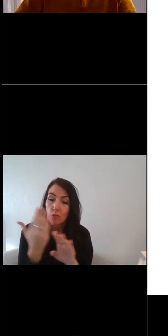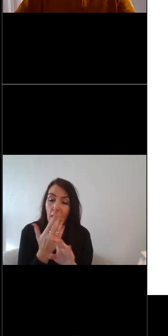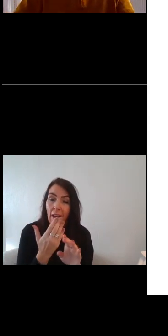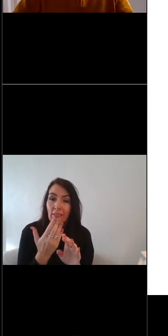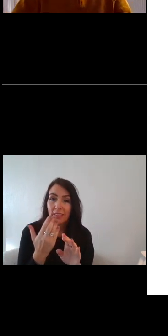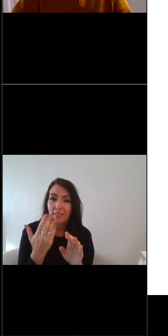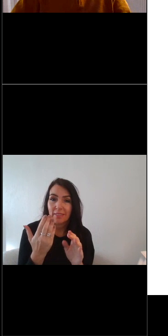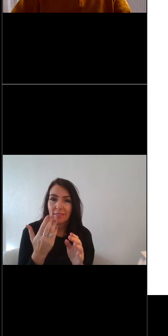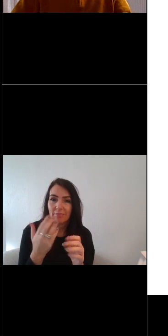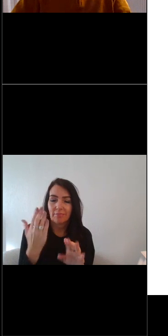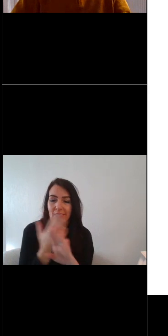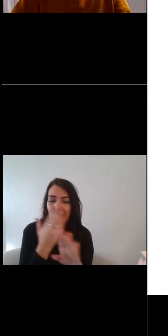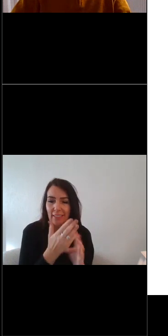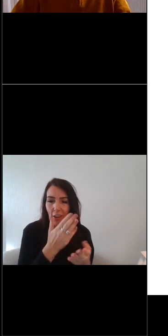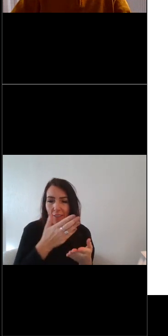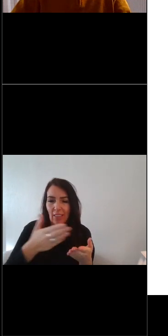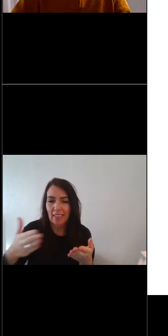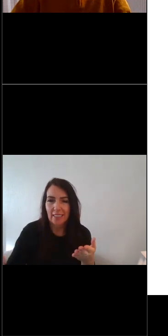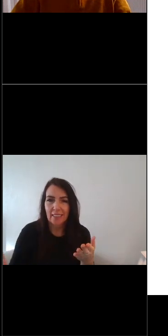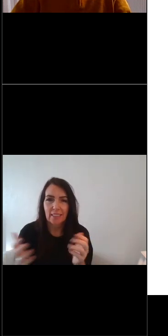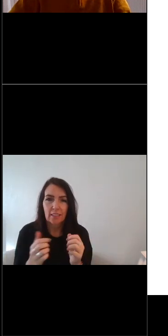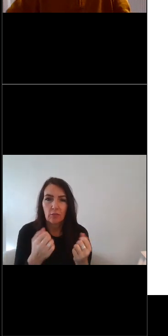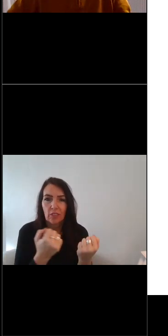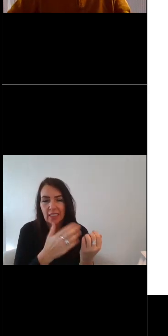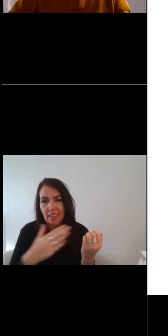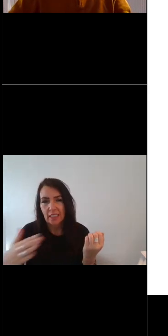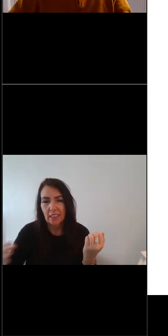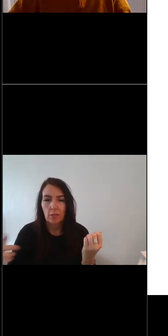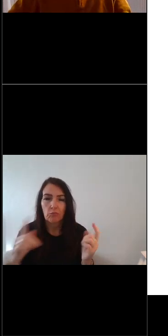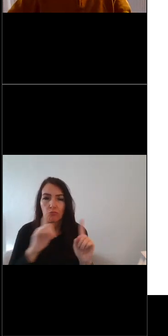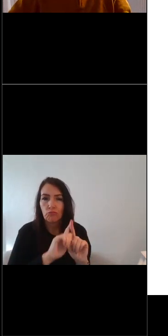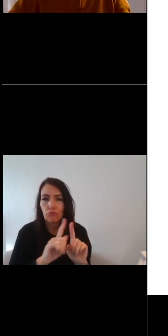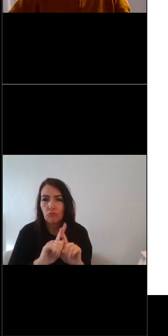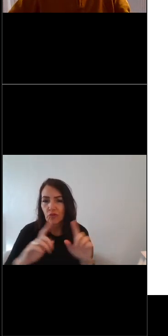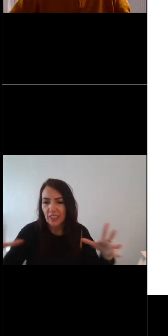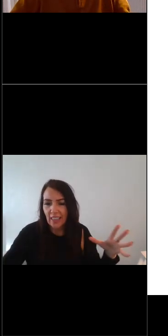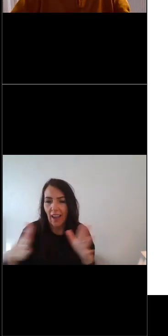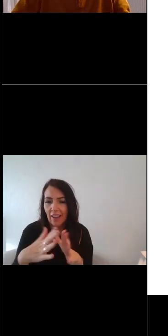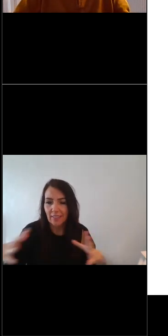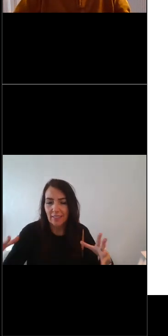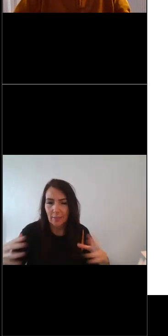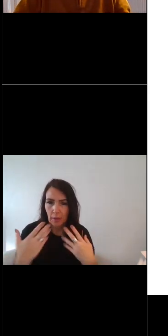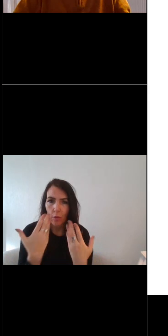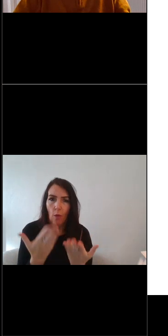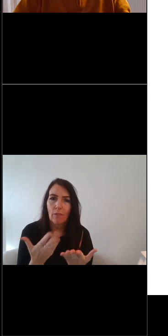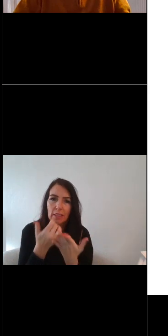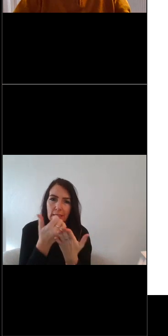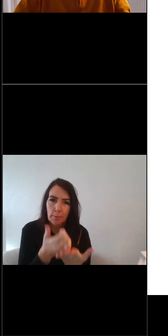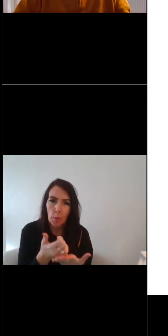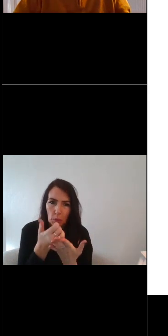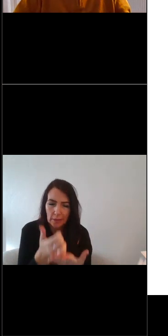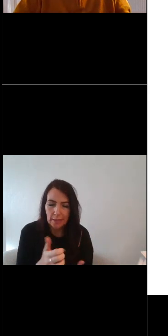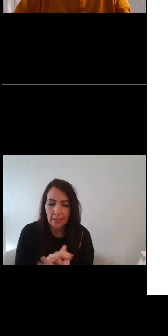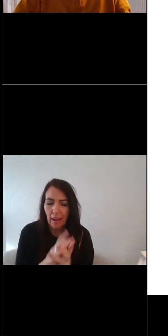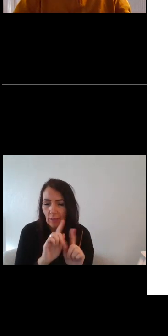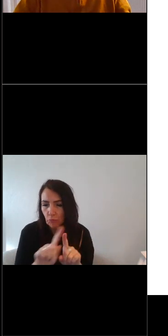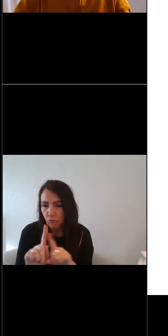we are familiar with fleets of all shapes and sizes and all kinds of issues that go with